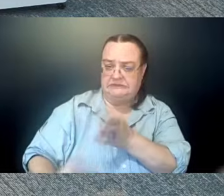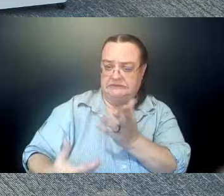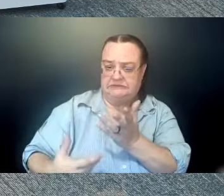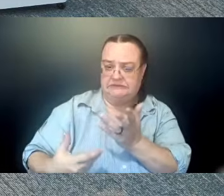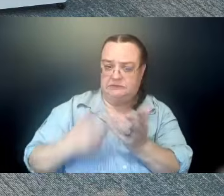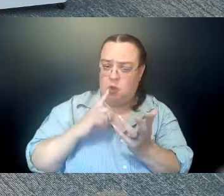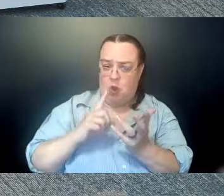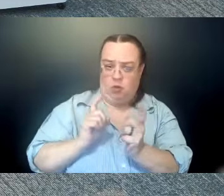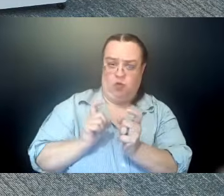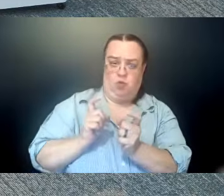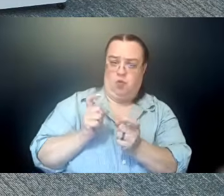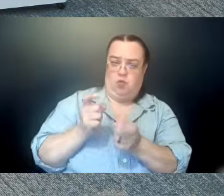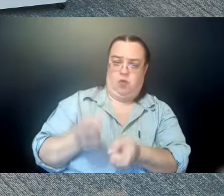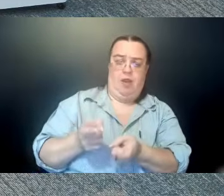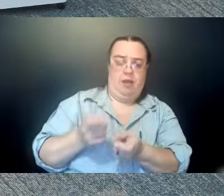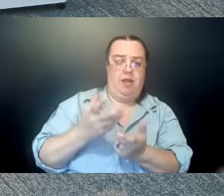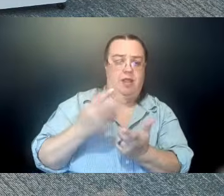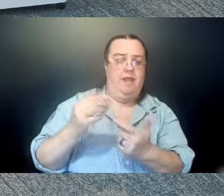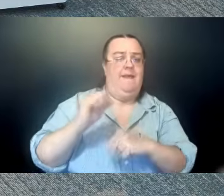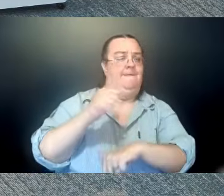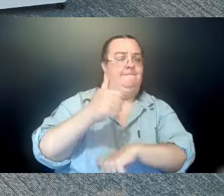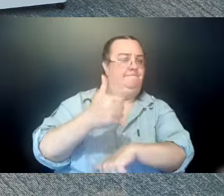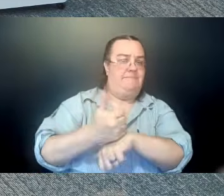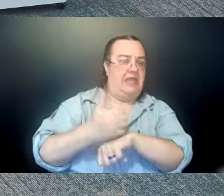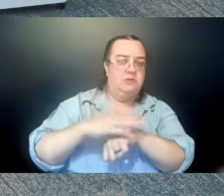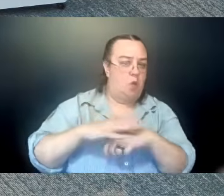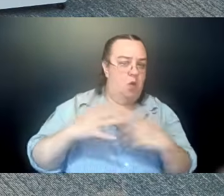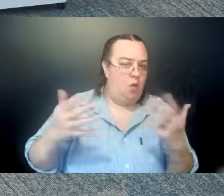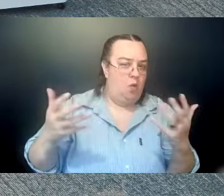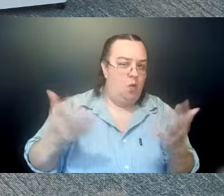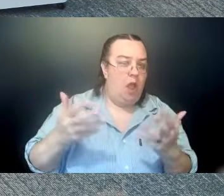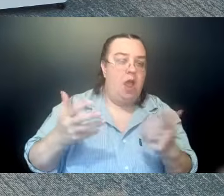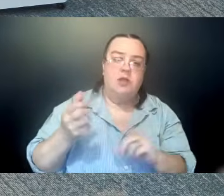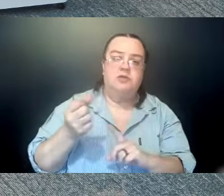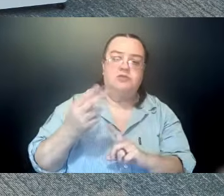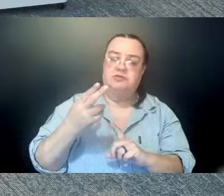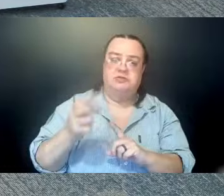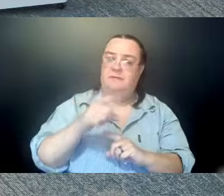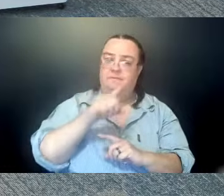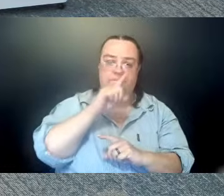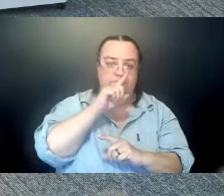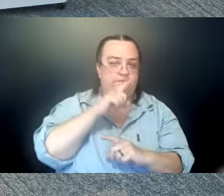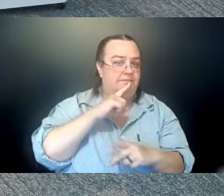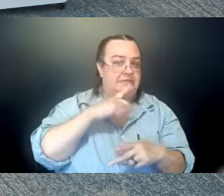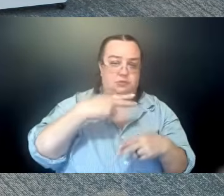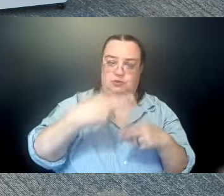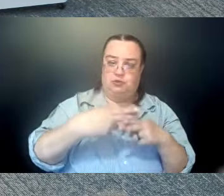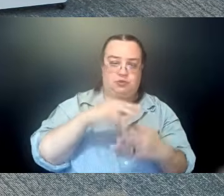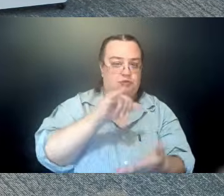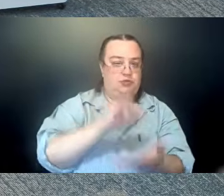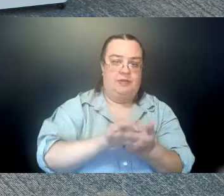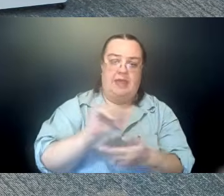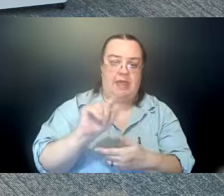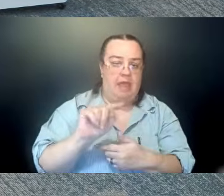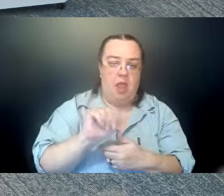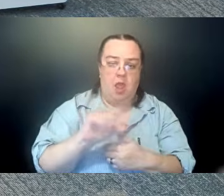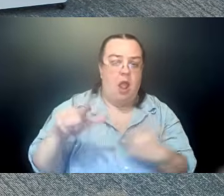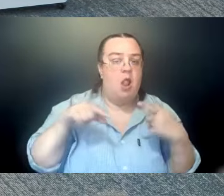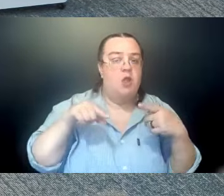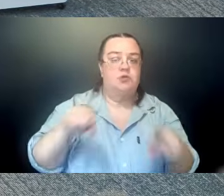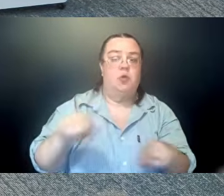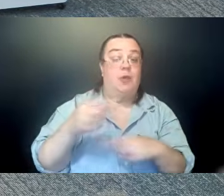granted and based on what? She had not mentioned that at all during the